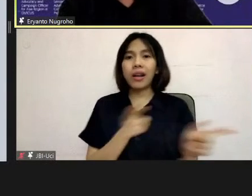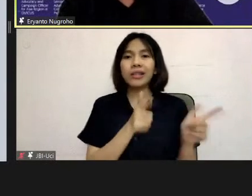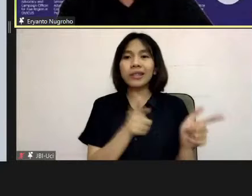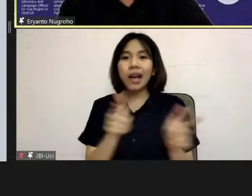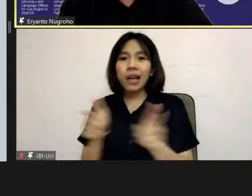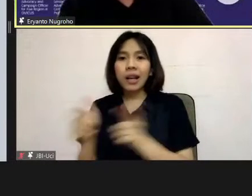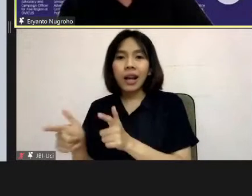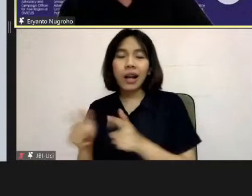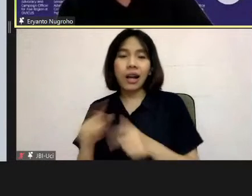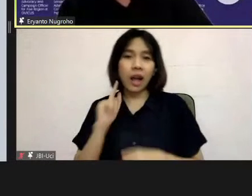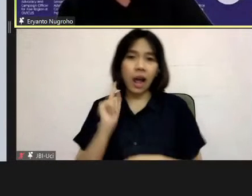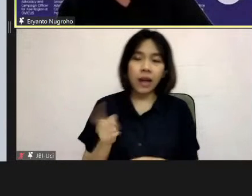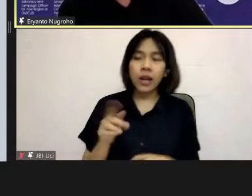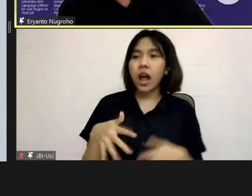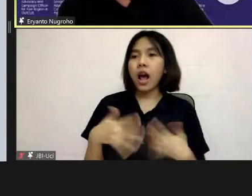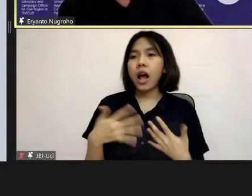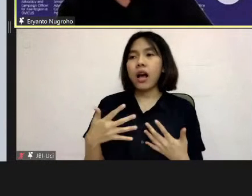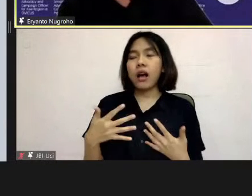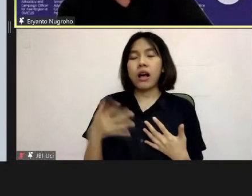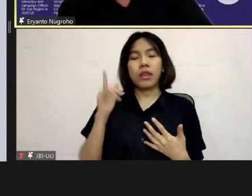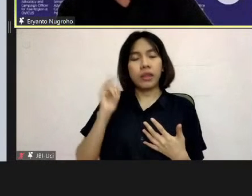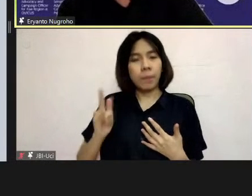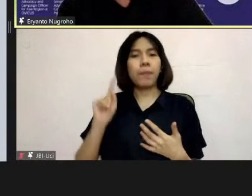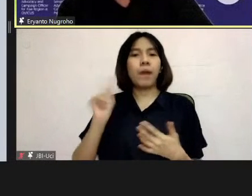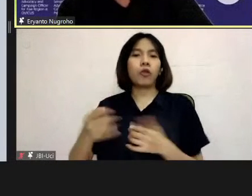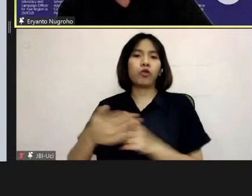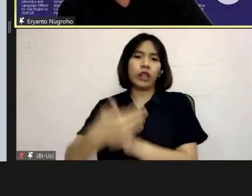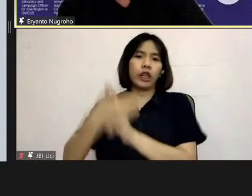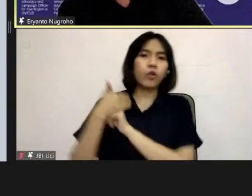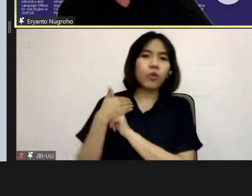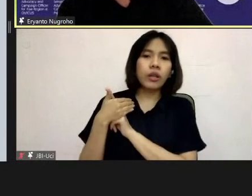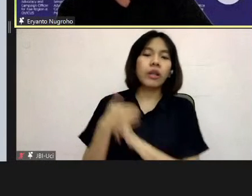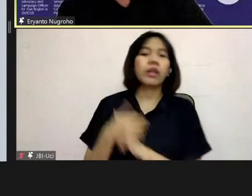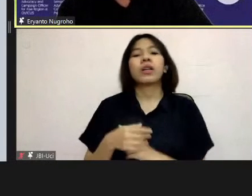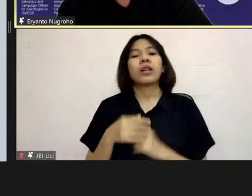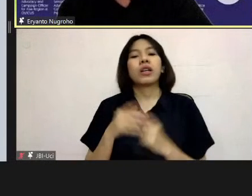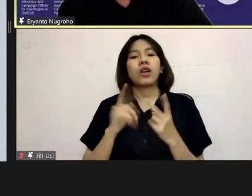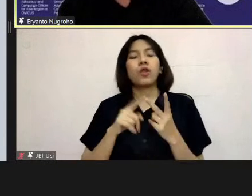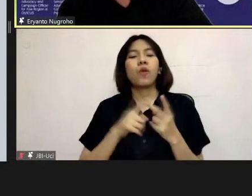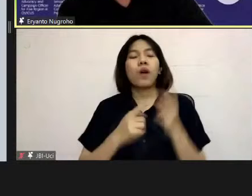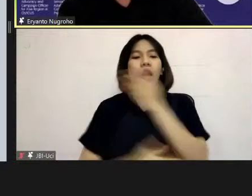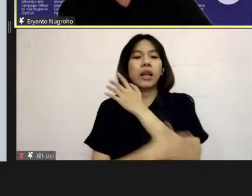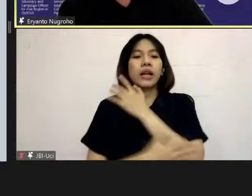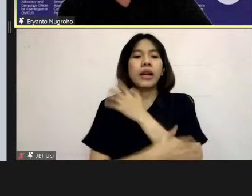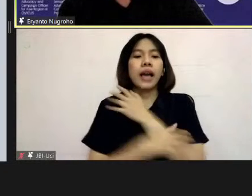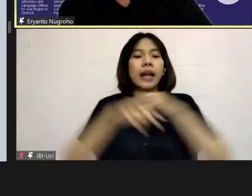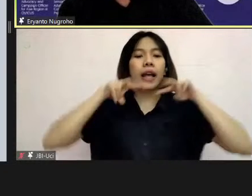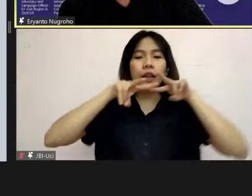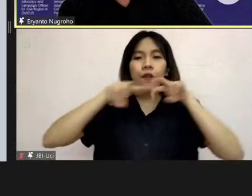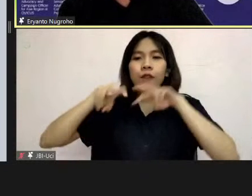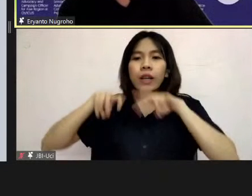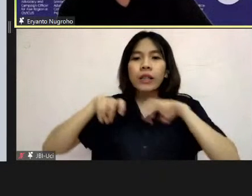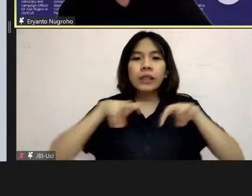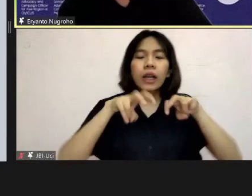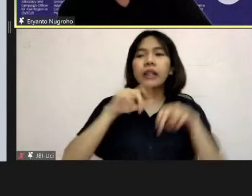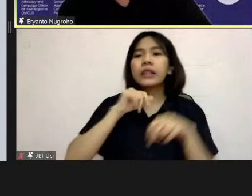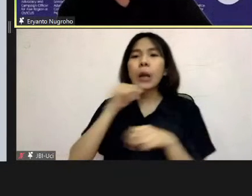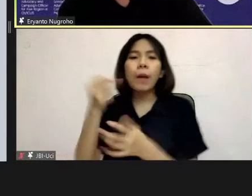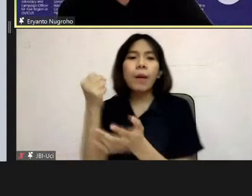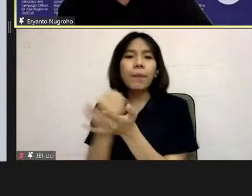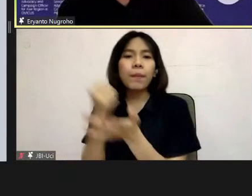should investigate and hold those responsible of attack toward civil society actors accountable. And states